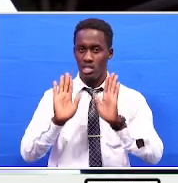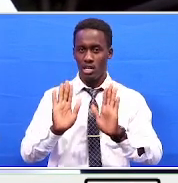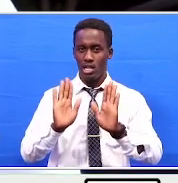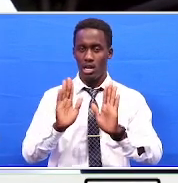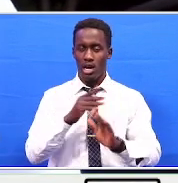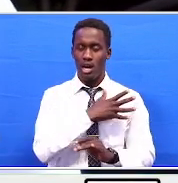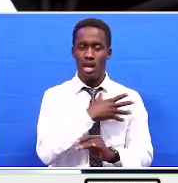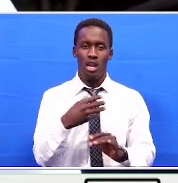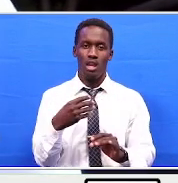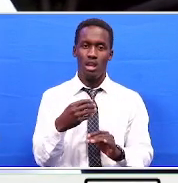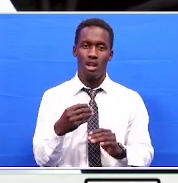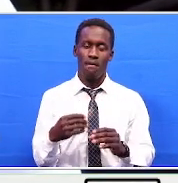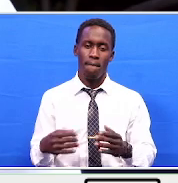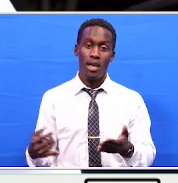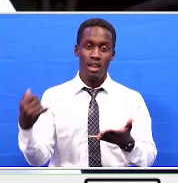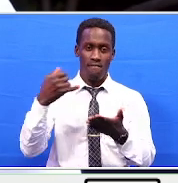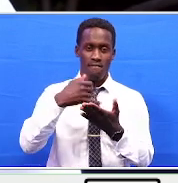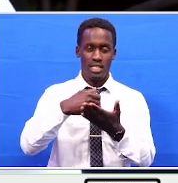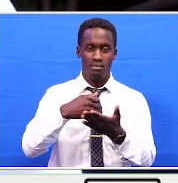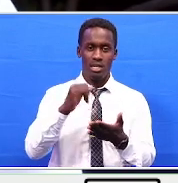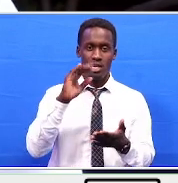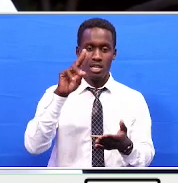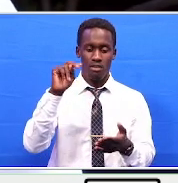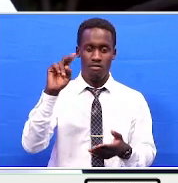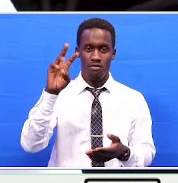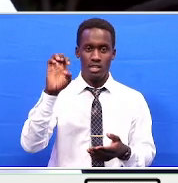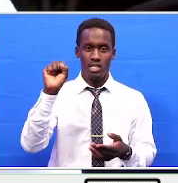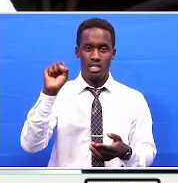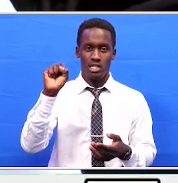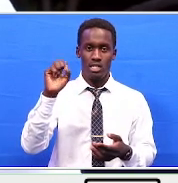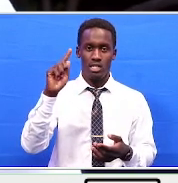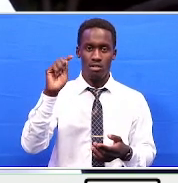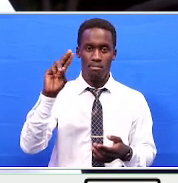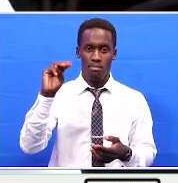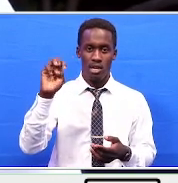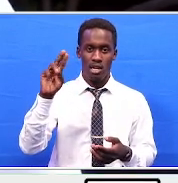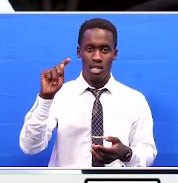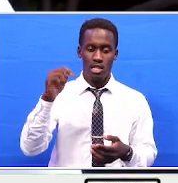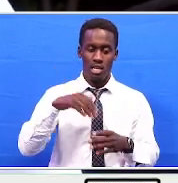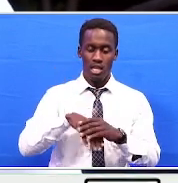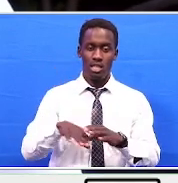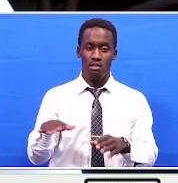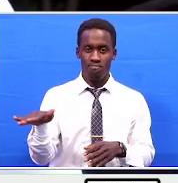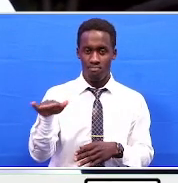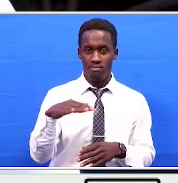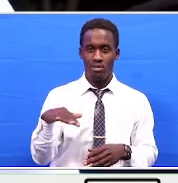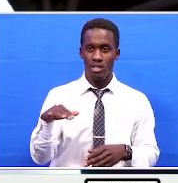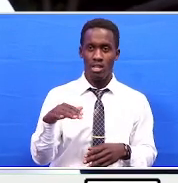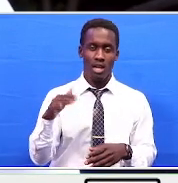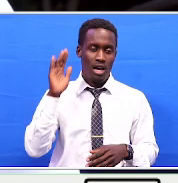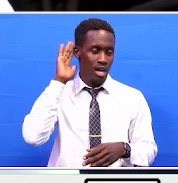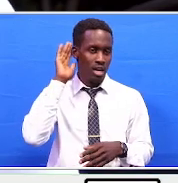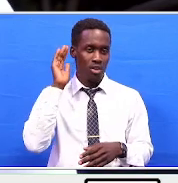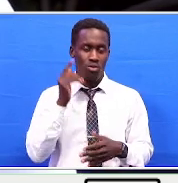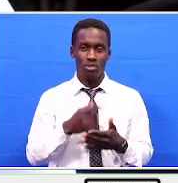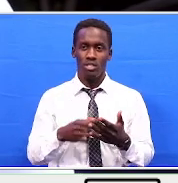And investment in the sector, and that's why I don't know whether you heard the VC saying that there's